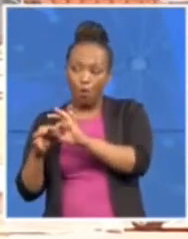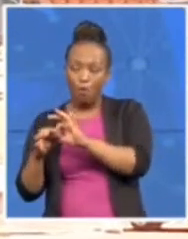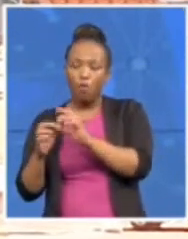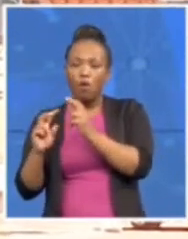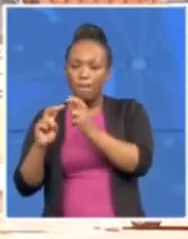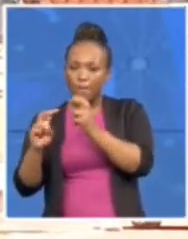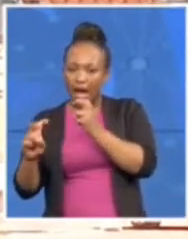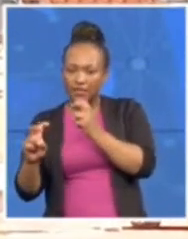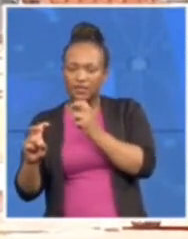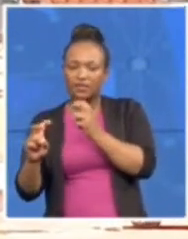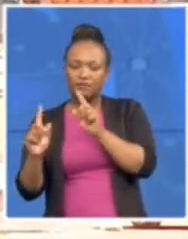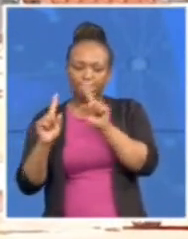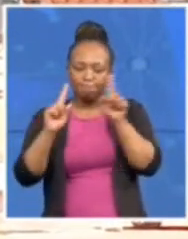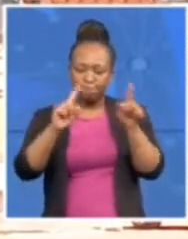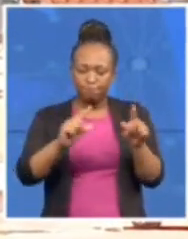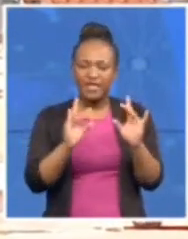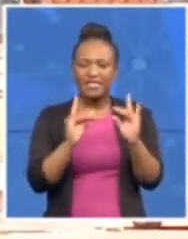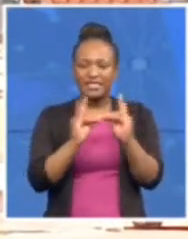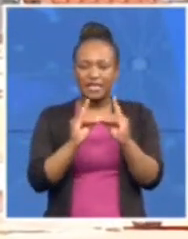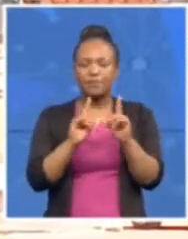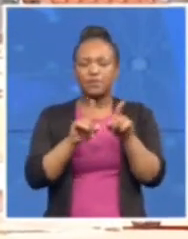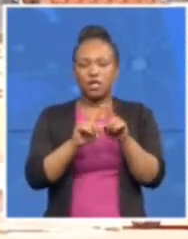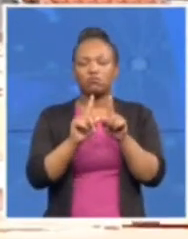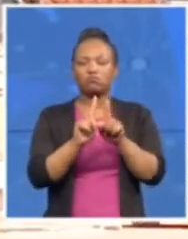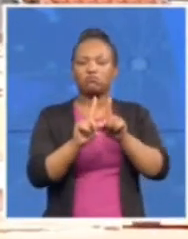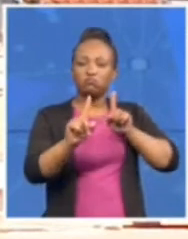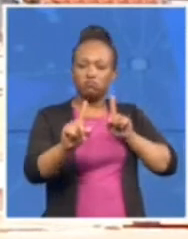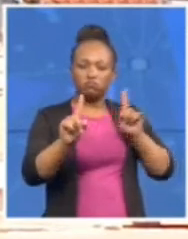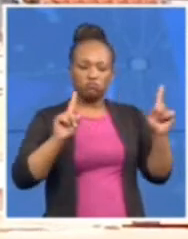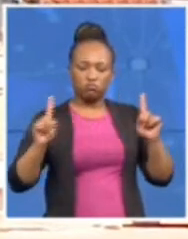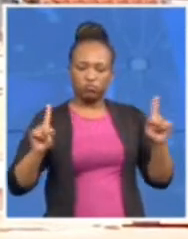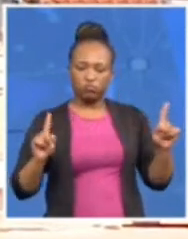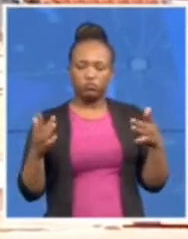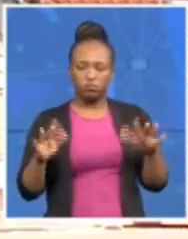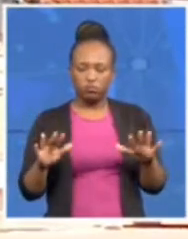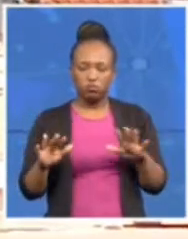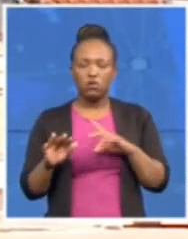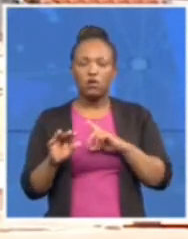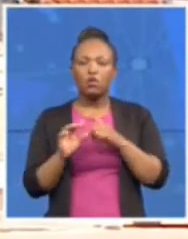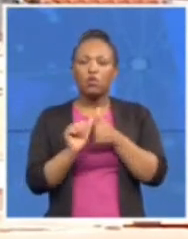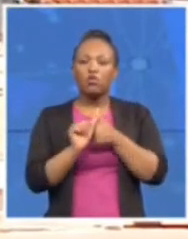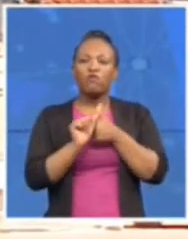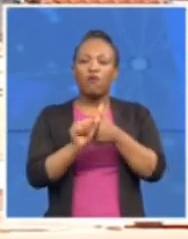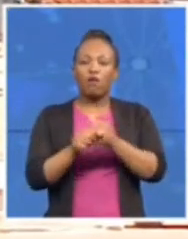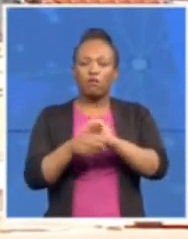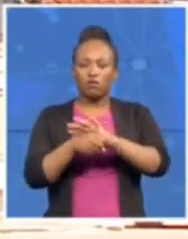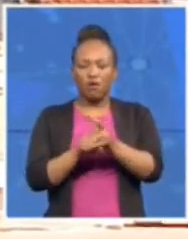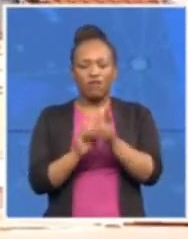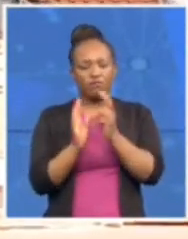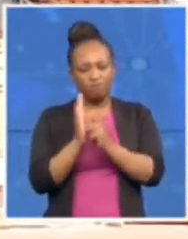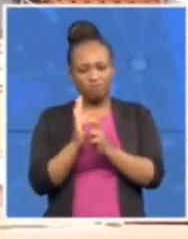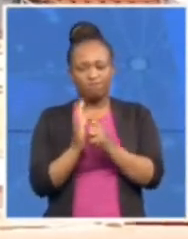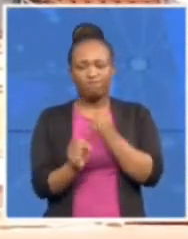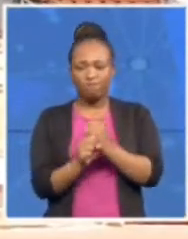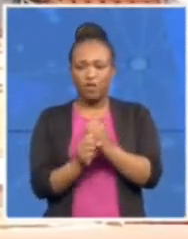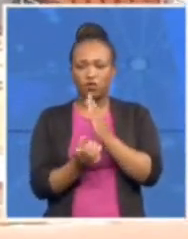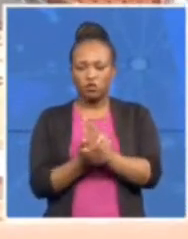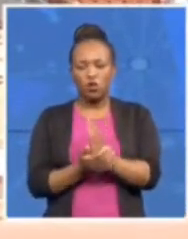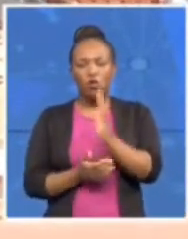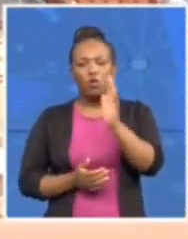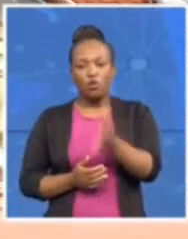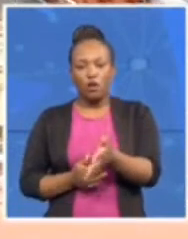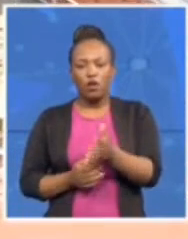else. We're going to ensure that we stick to COVID protocols in all these buses. COVID protocols will be adhered to as they